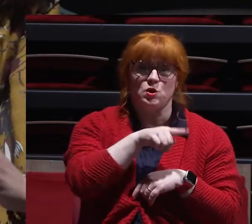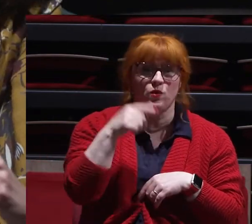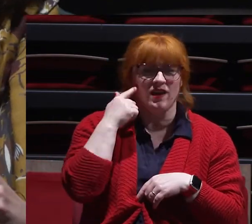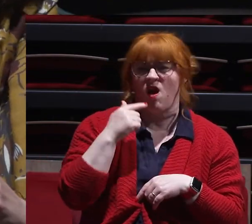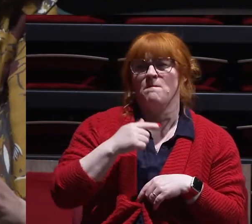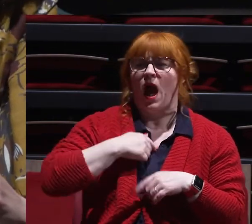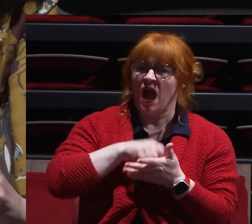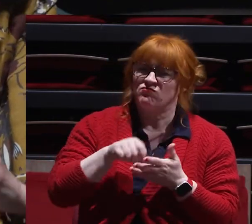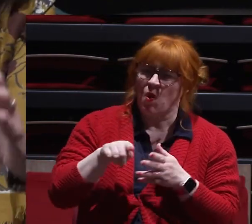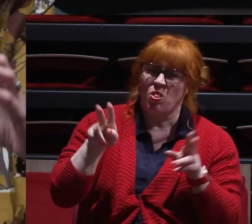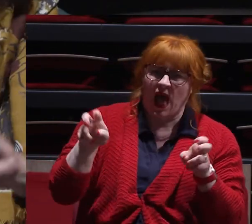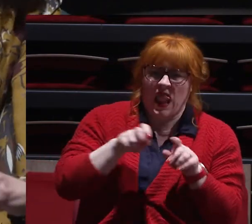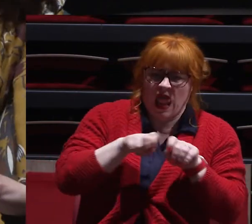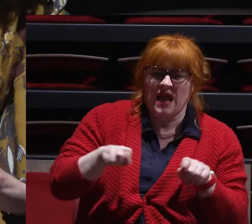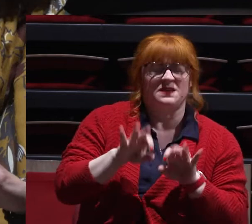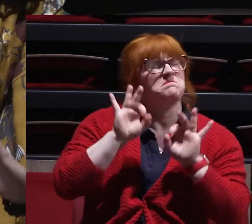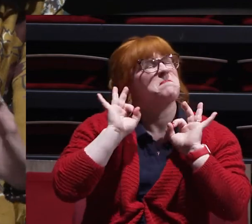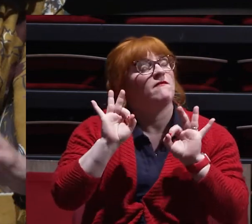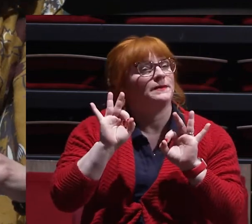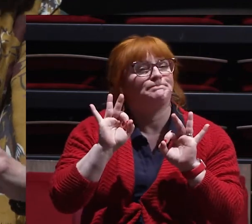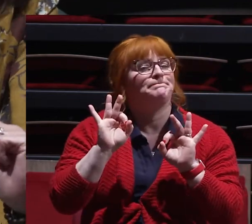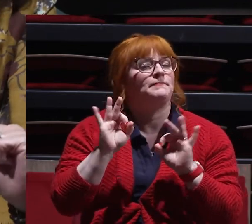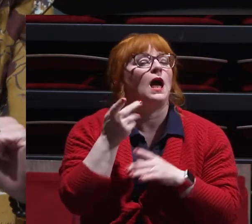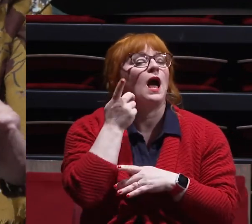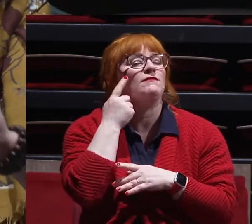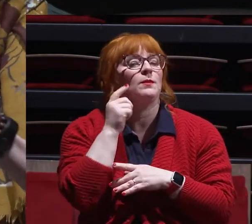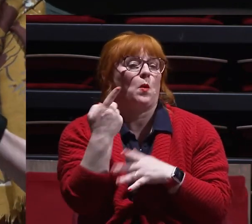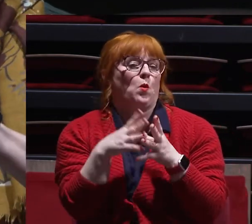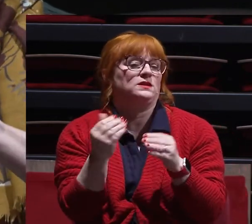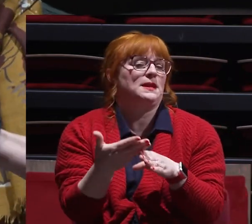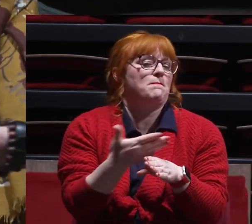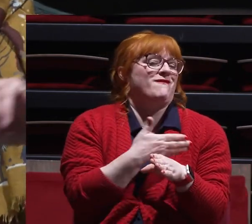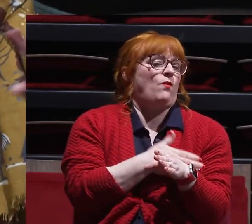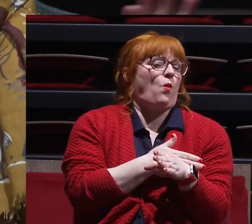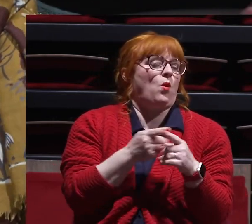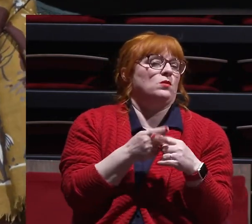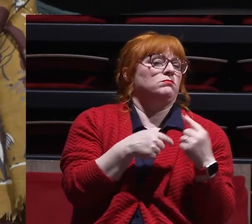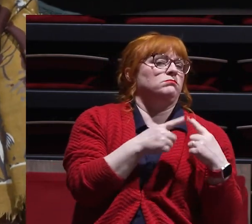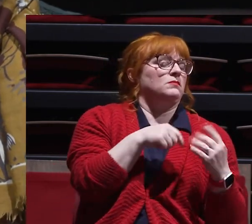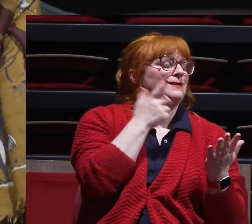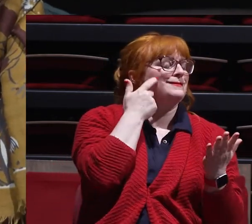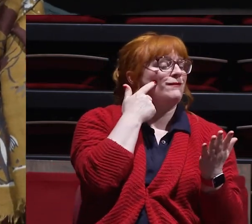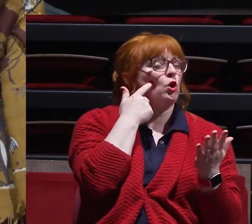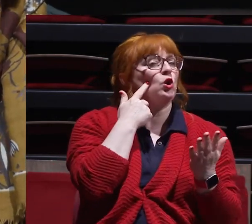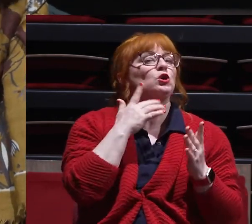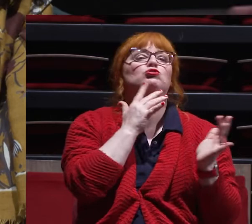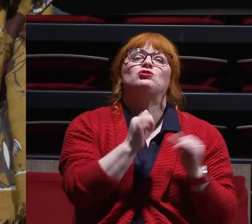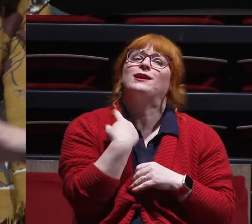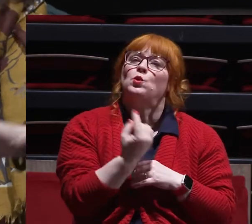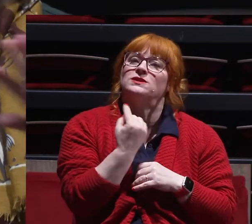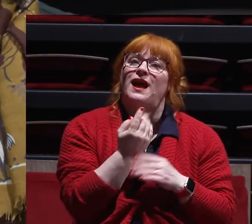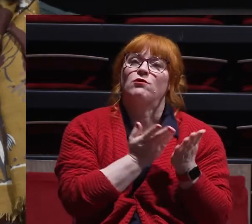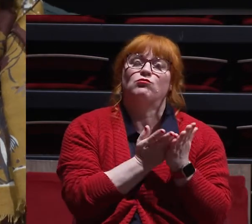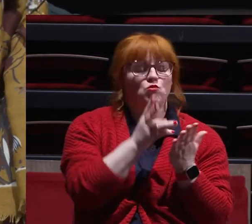don't dismiss that. Even if you think that line is great or perfect, have a look at about a scene before.